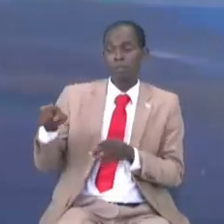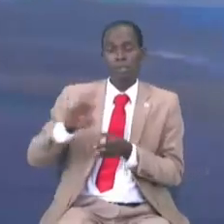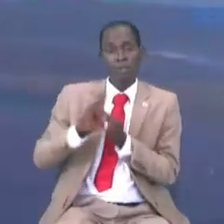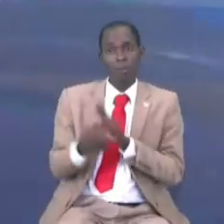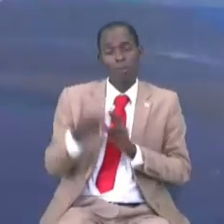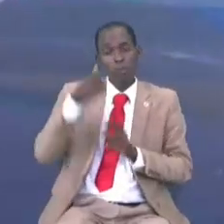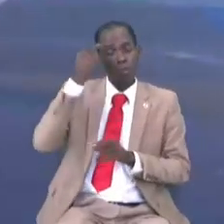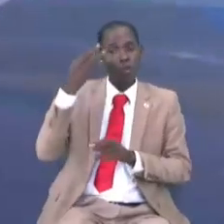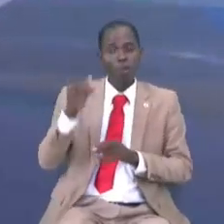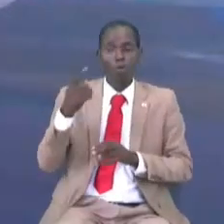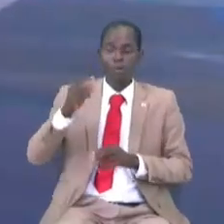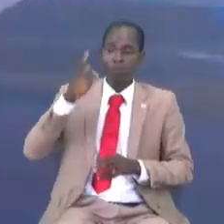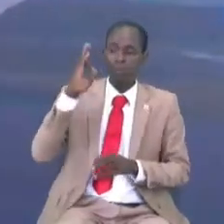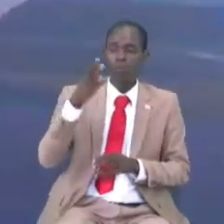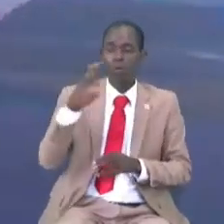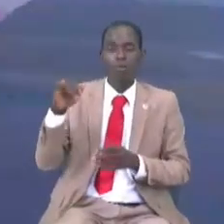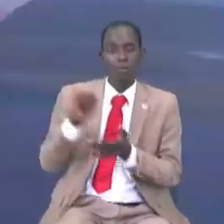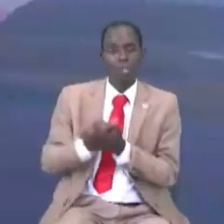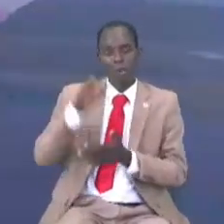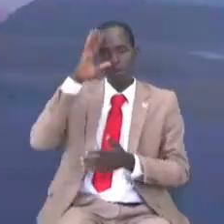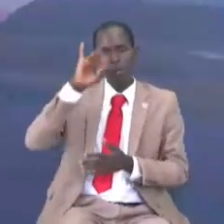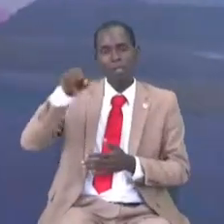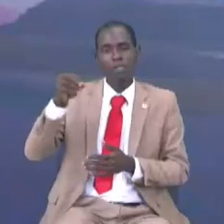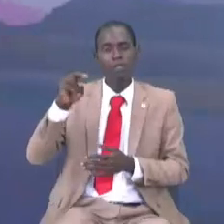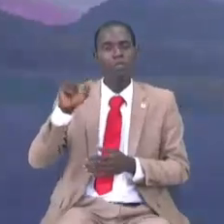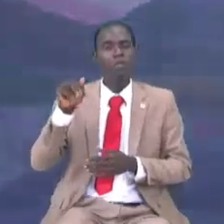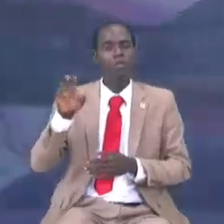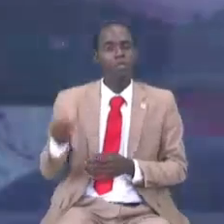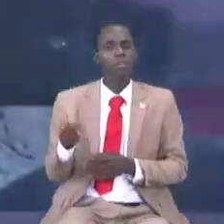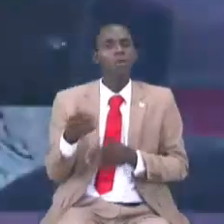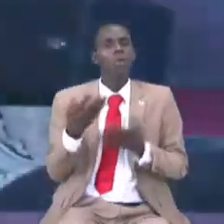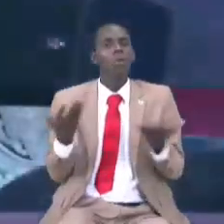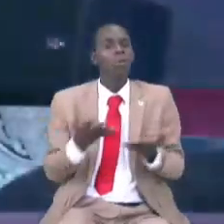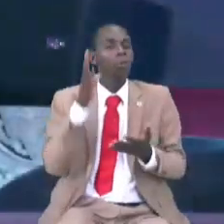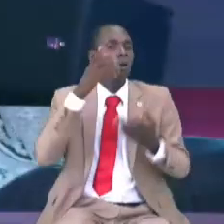who are listening to Christ himself? That's why